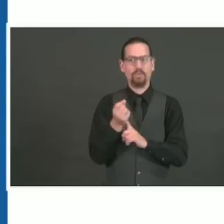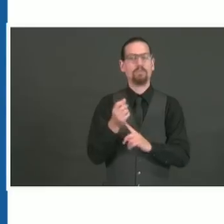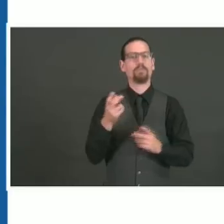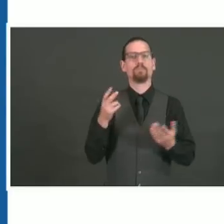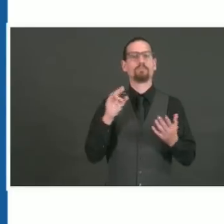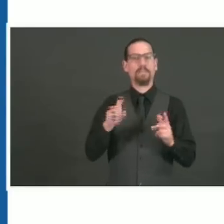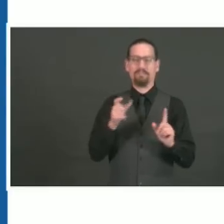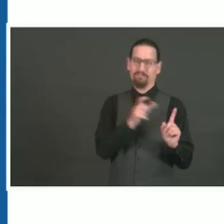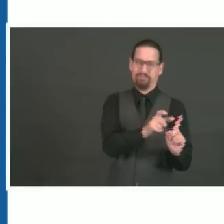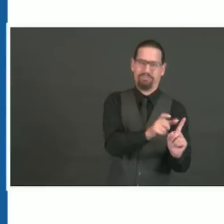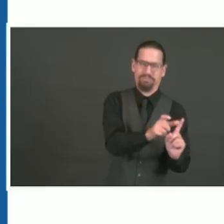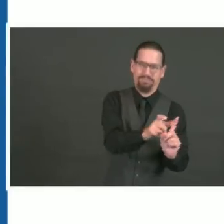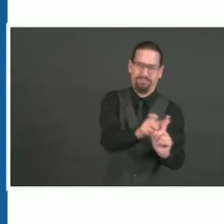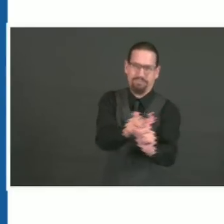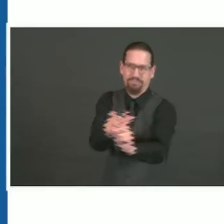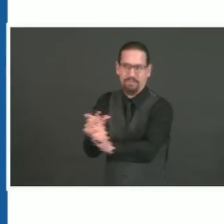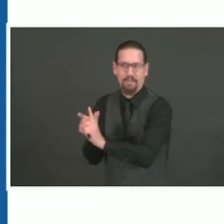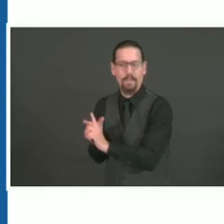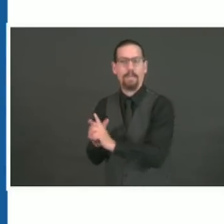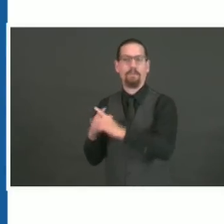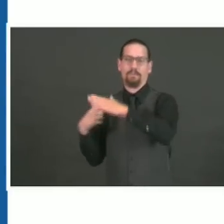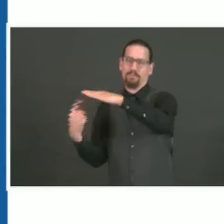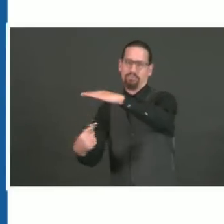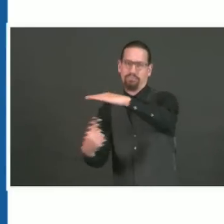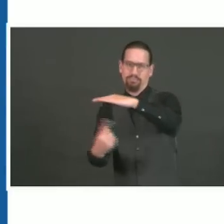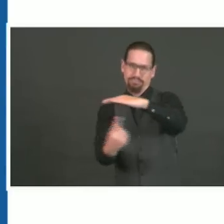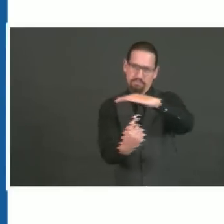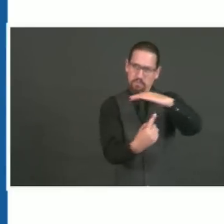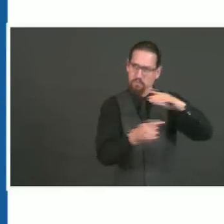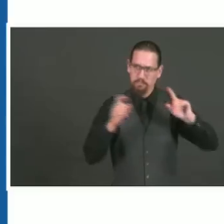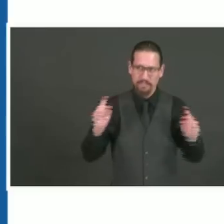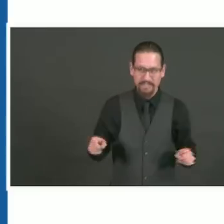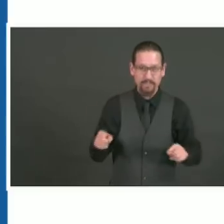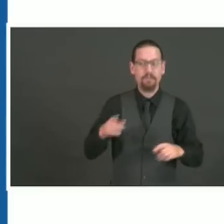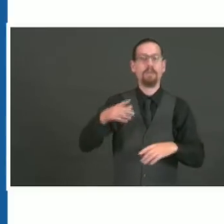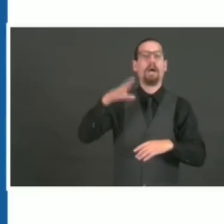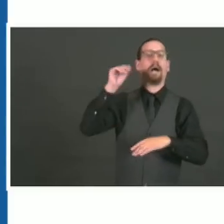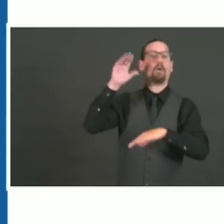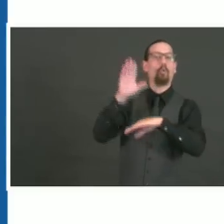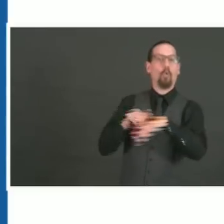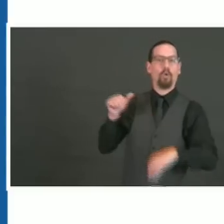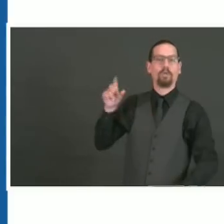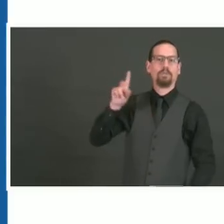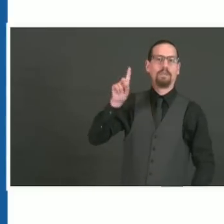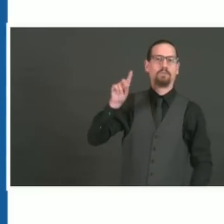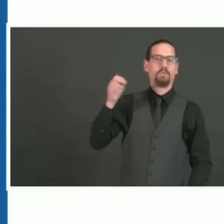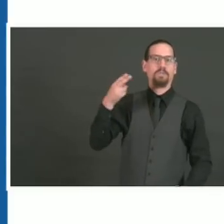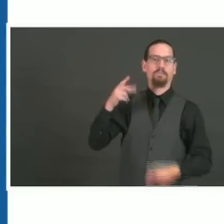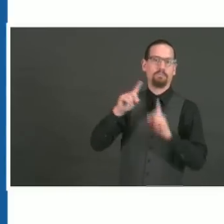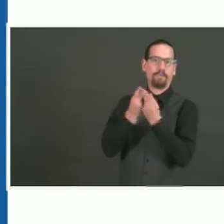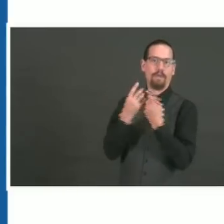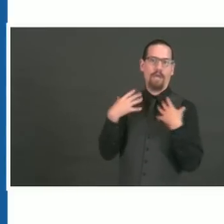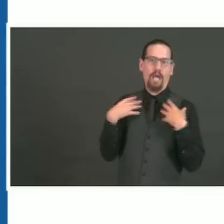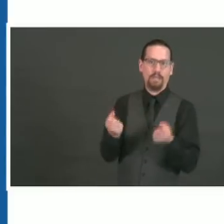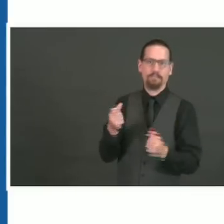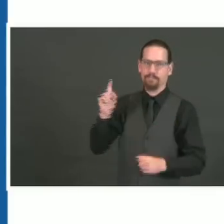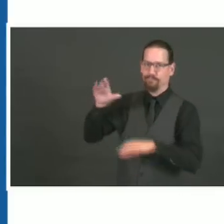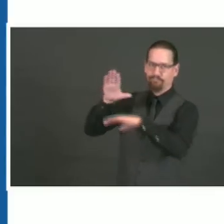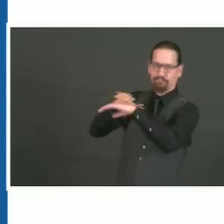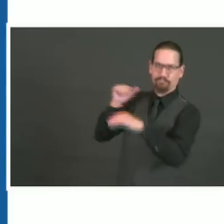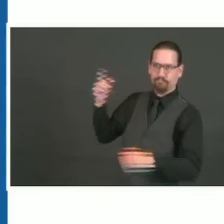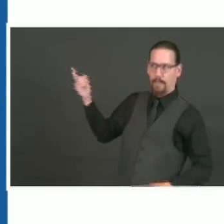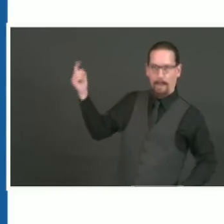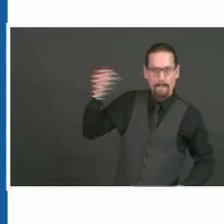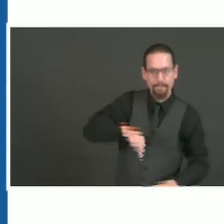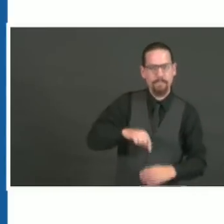and quarantine, the Department of Health would come in and very likely would consider